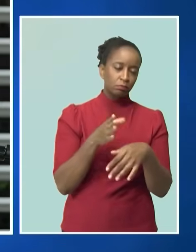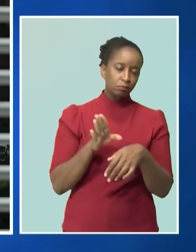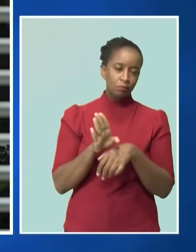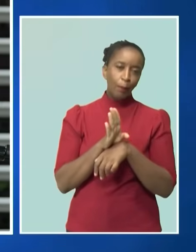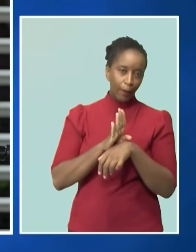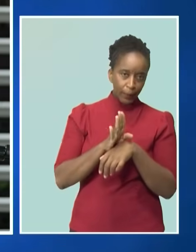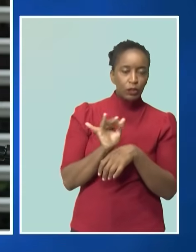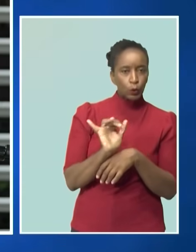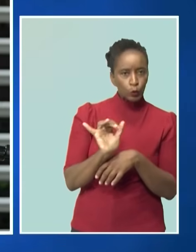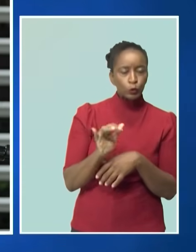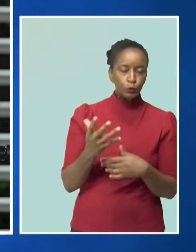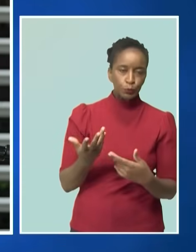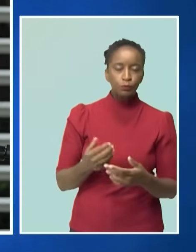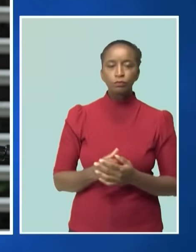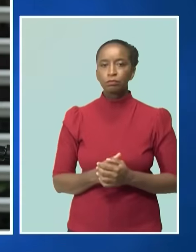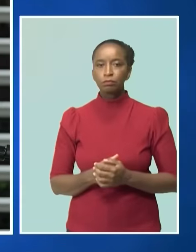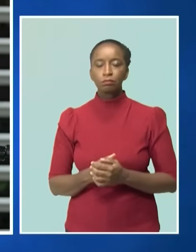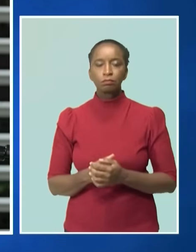fourth country.